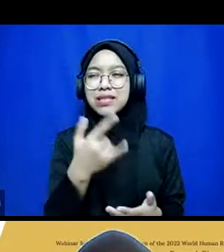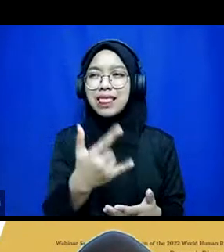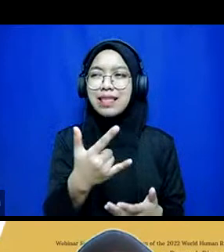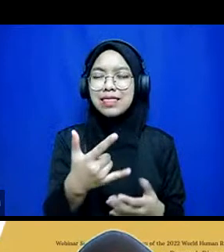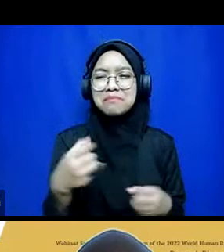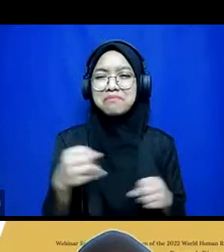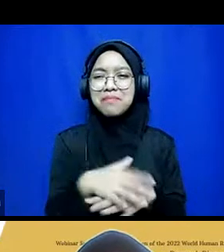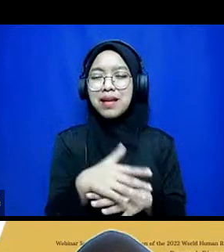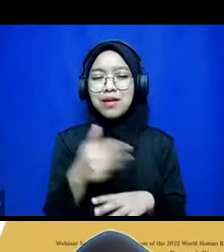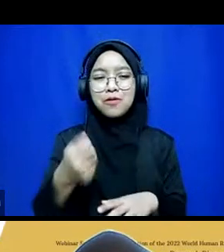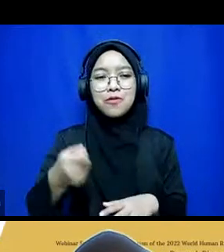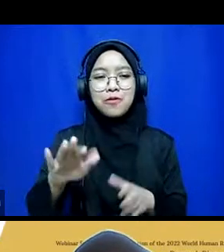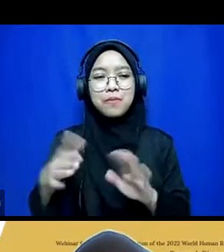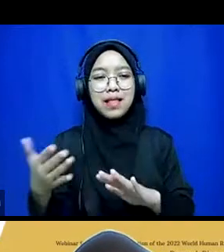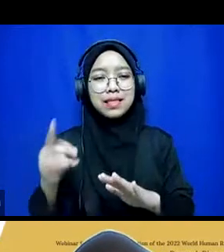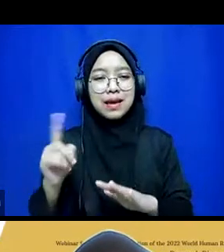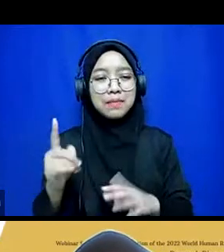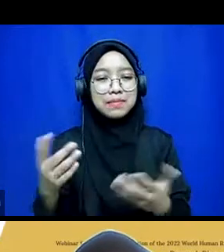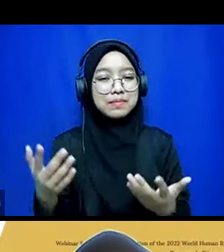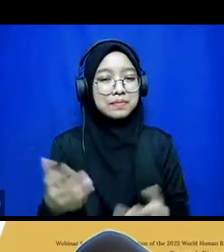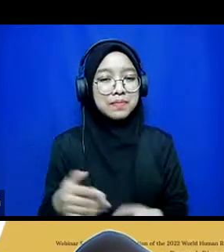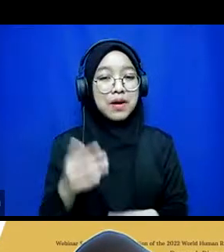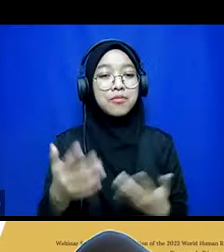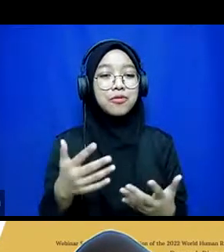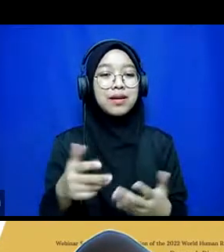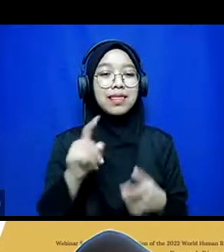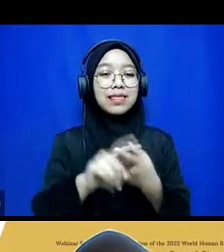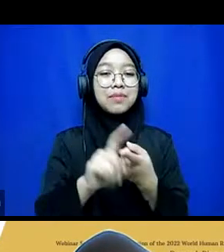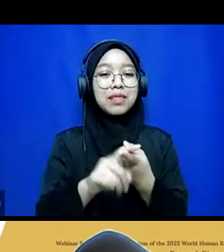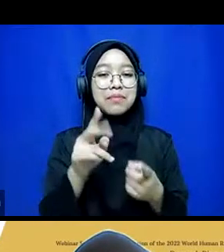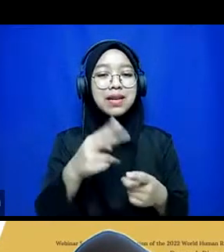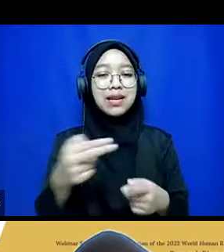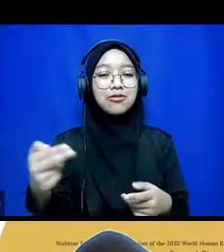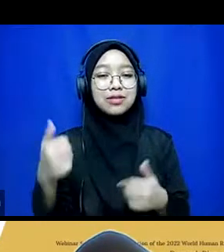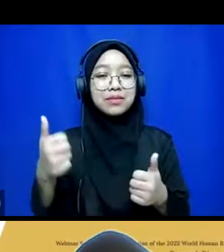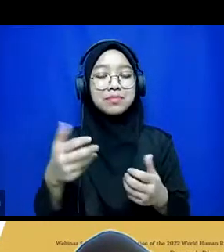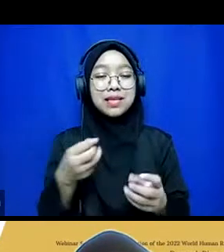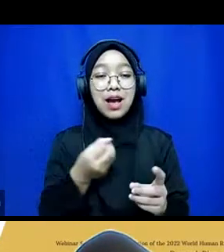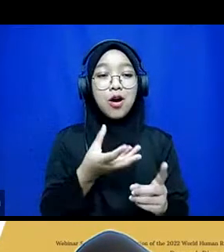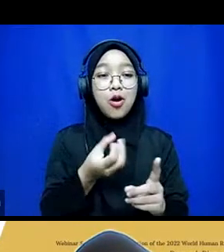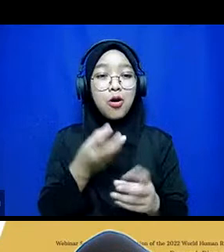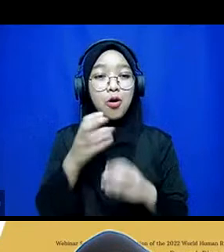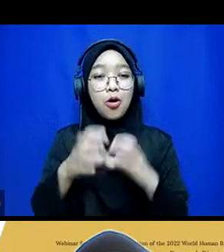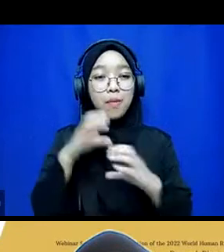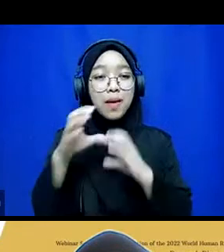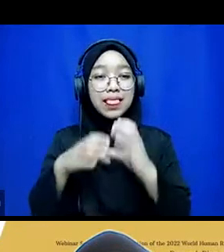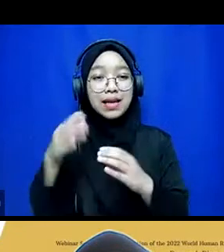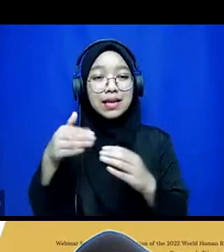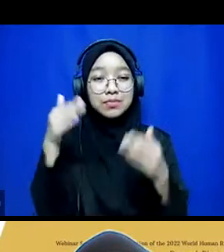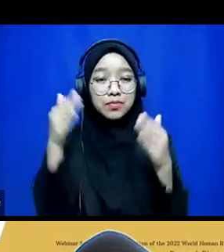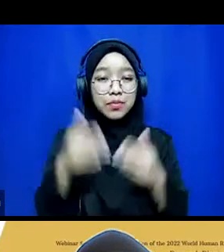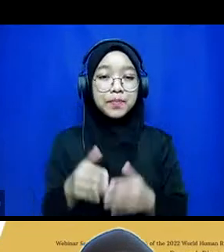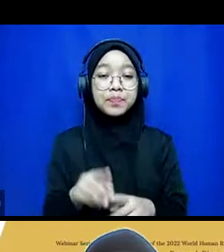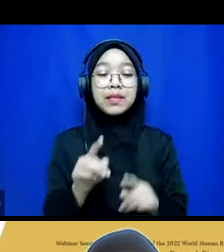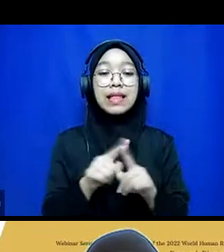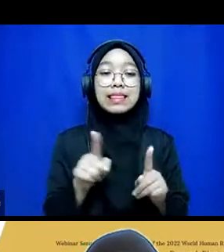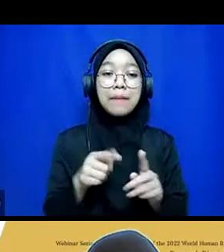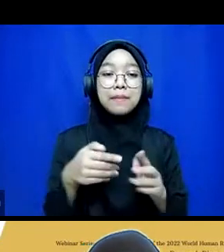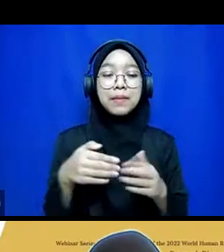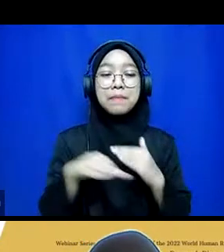perhaps comment on the specifics. But I suppose just to make the observation